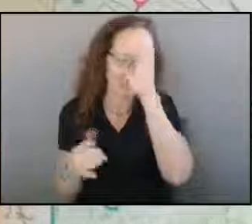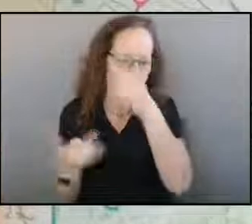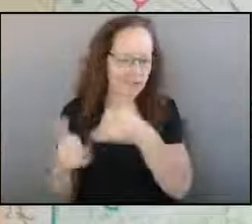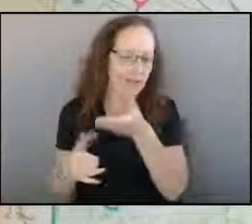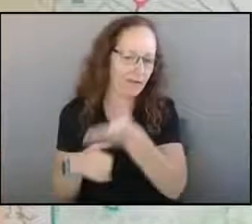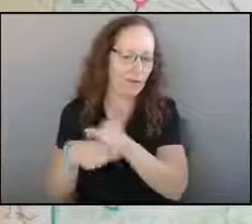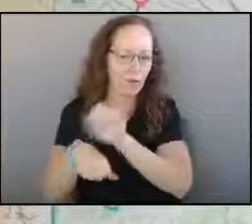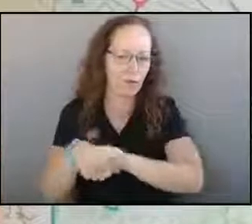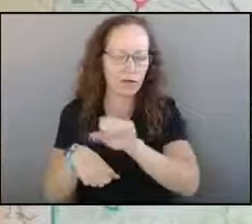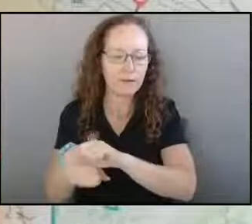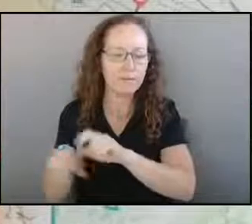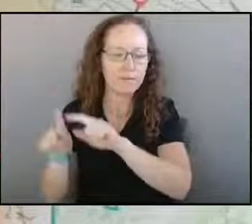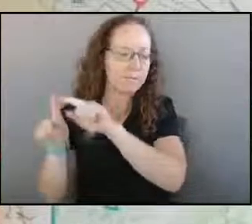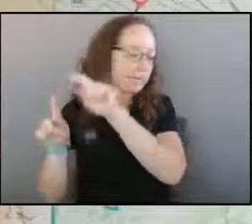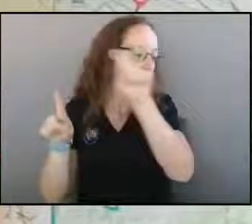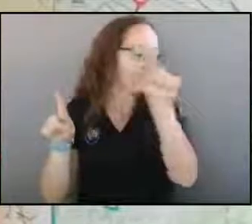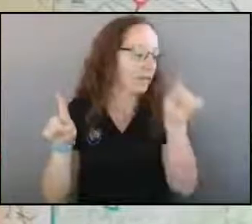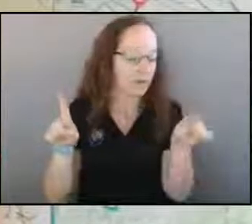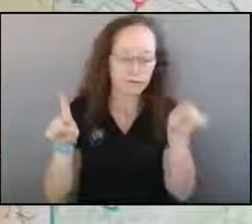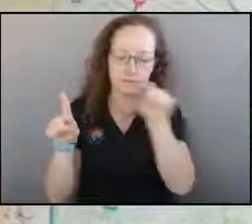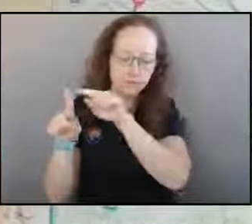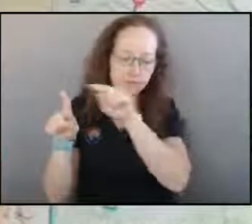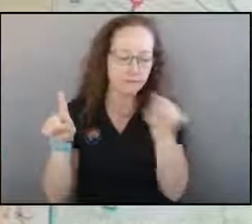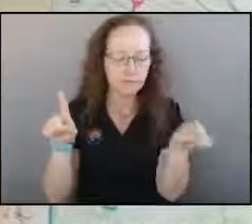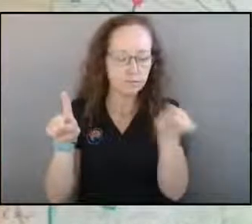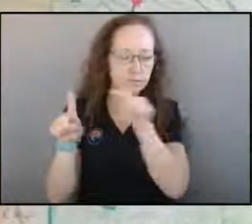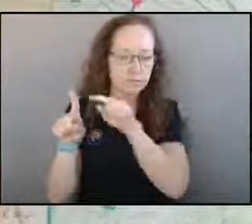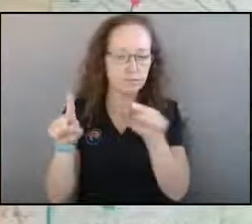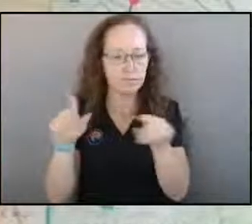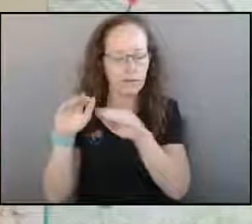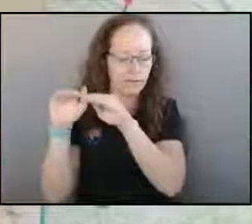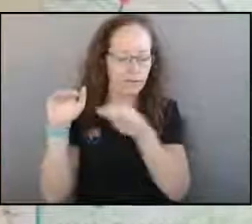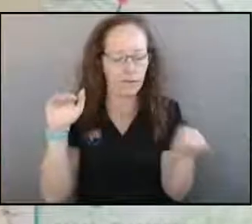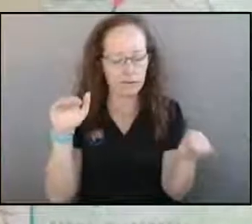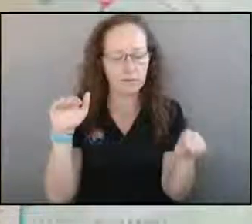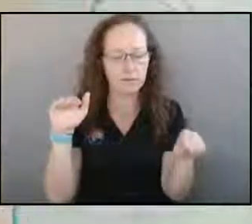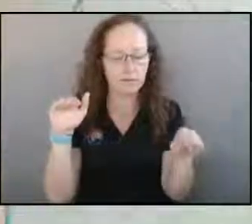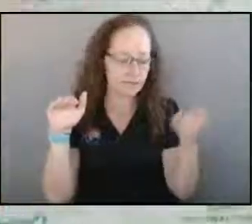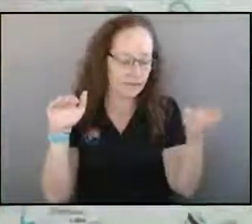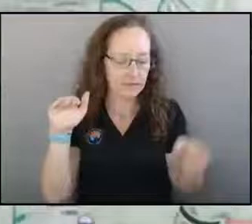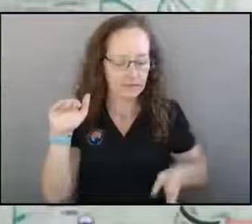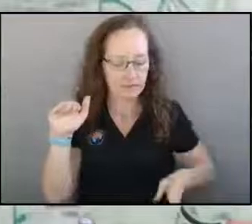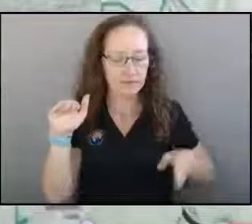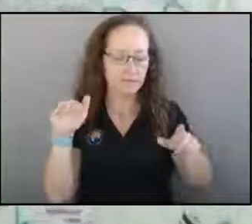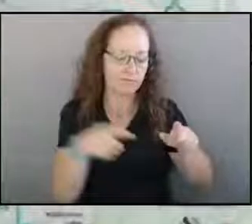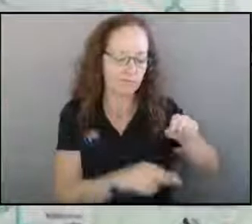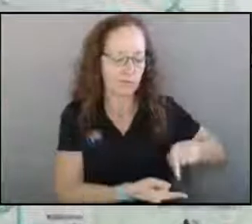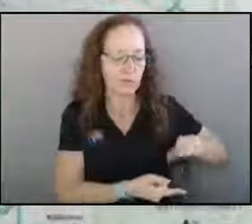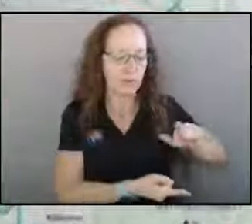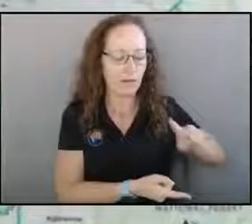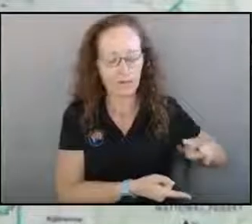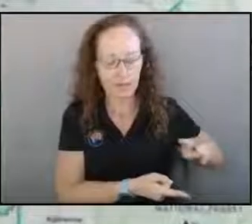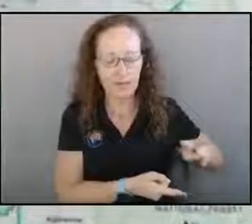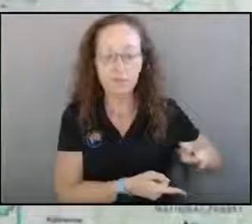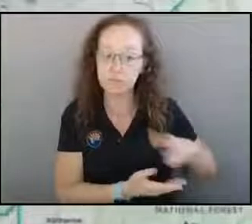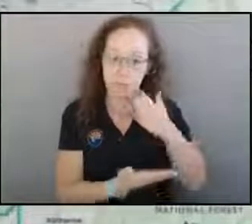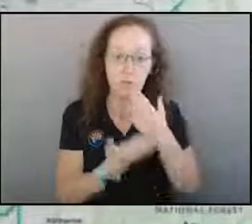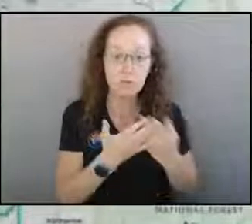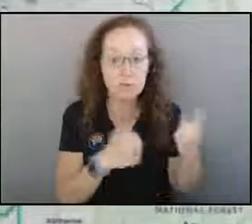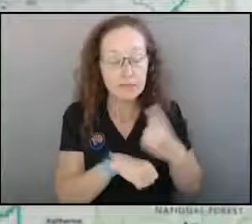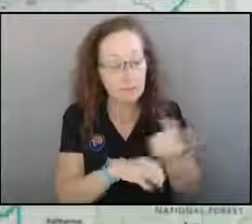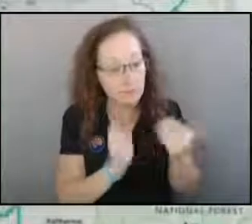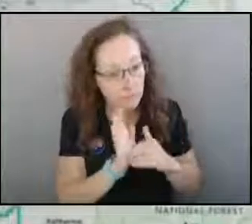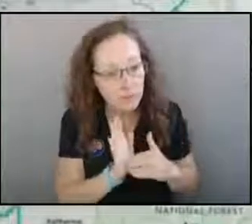the northern part of the fire, and then the eastern flank down to the south here to Las Vegas. Another very good day, just kind